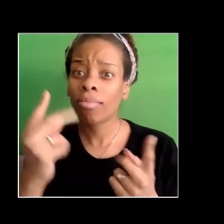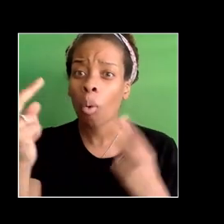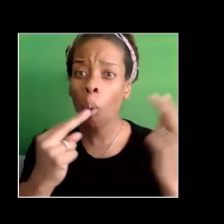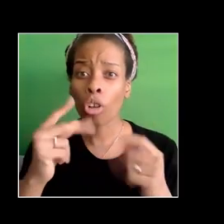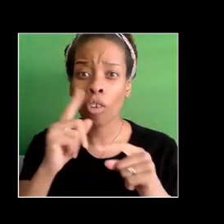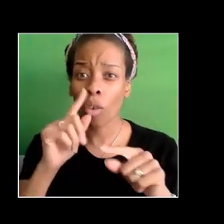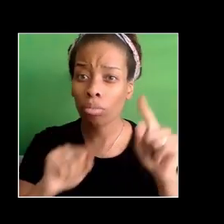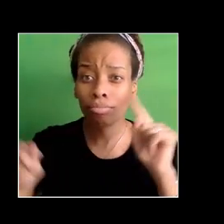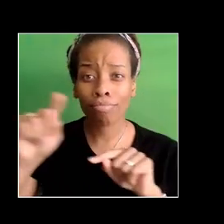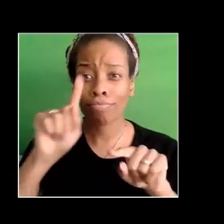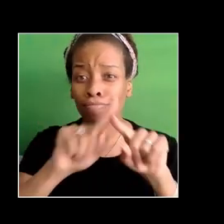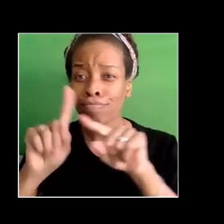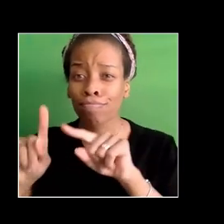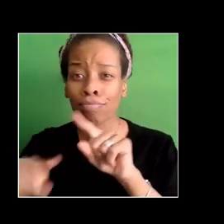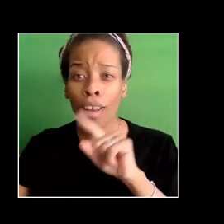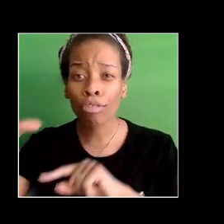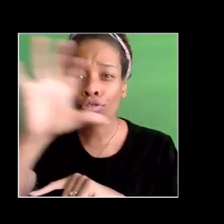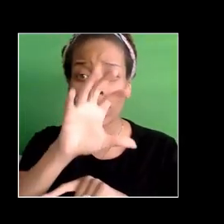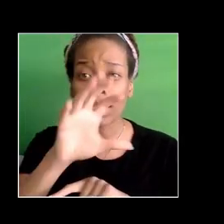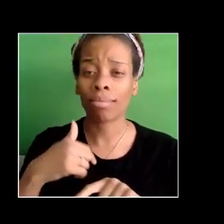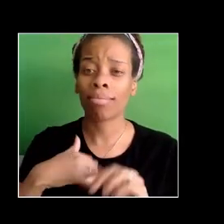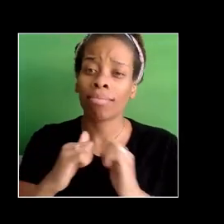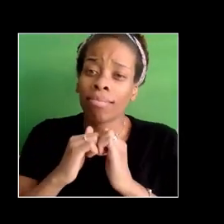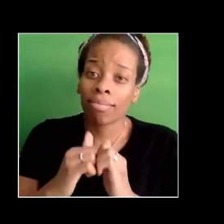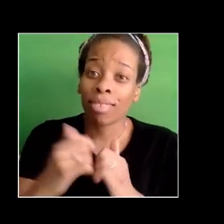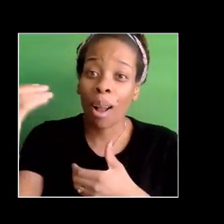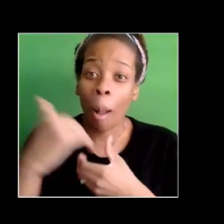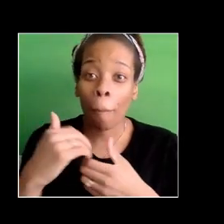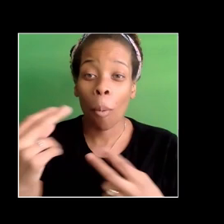us in virtual Tate for this evening.